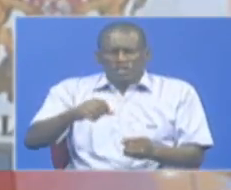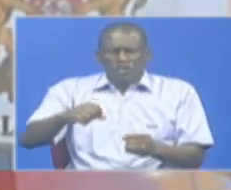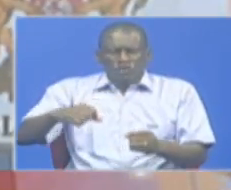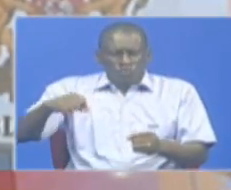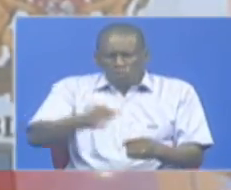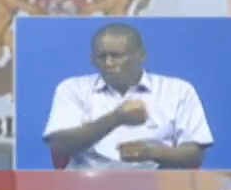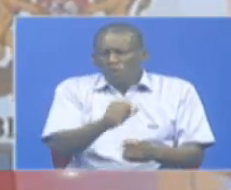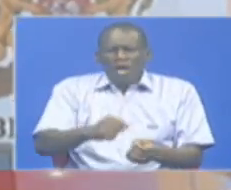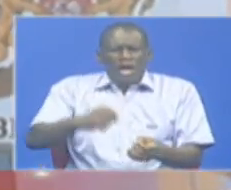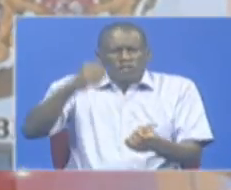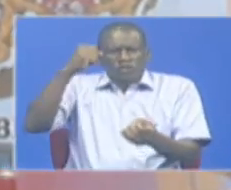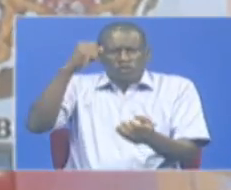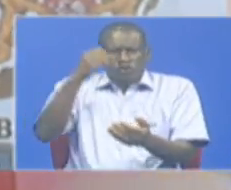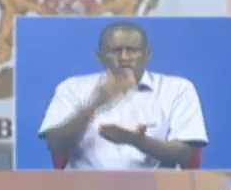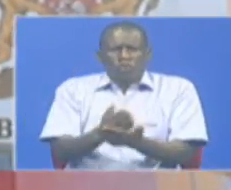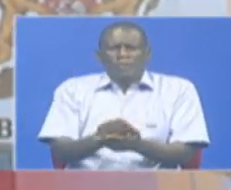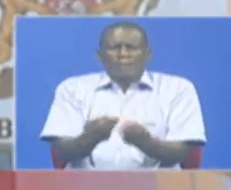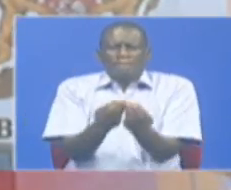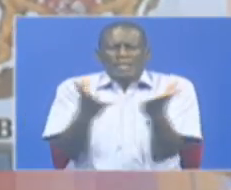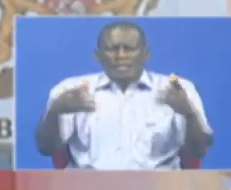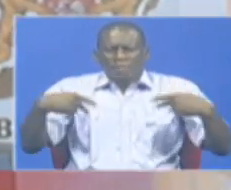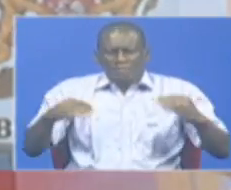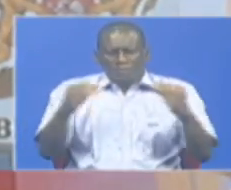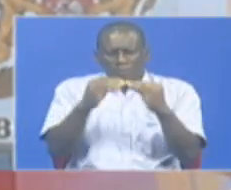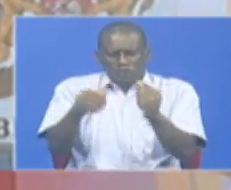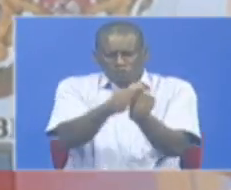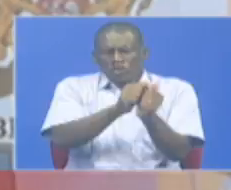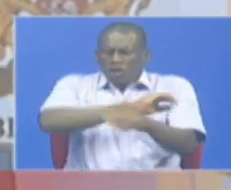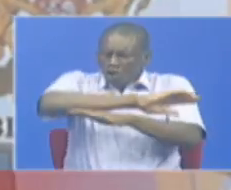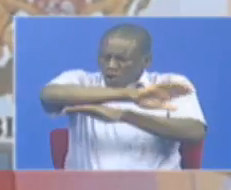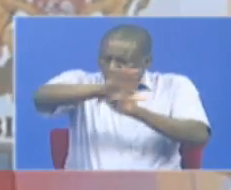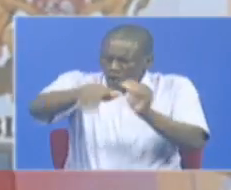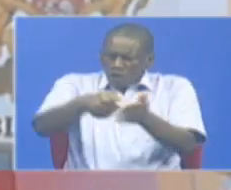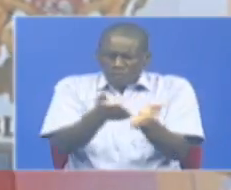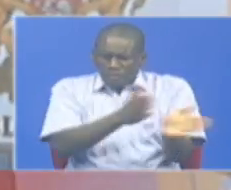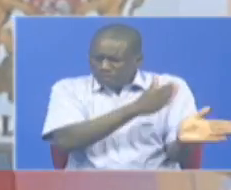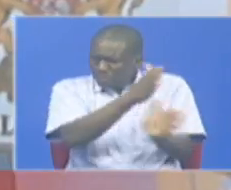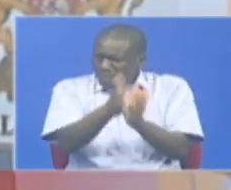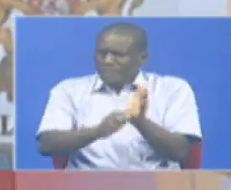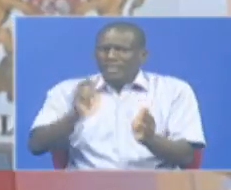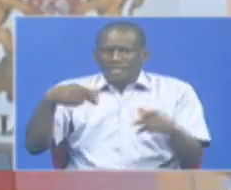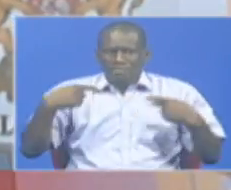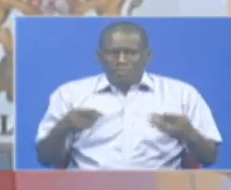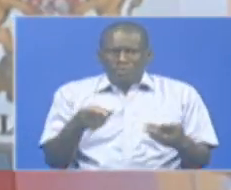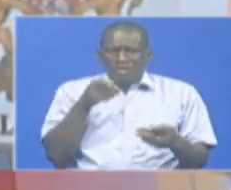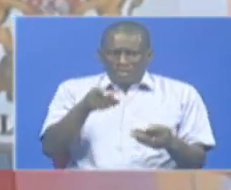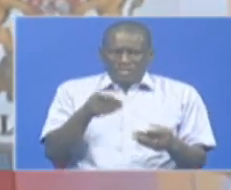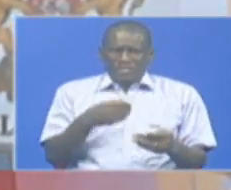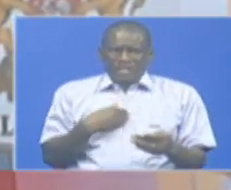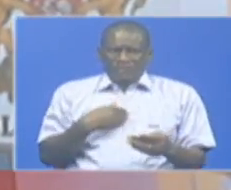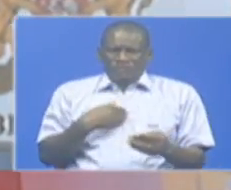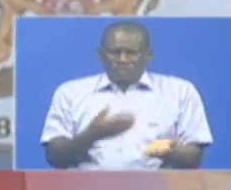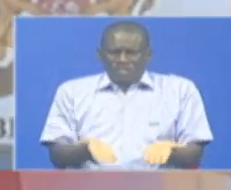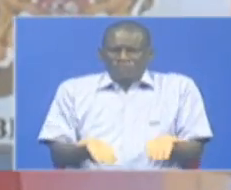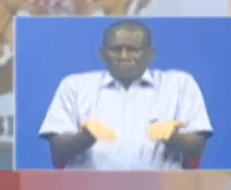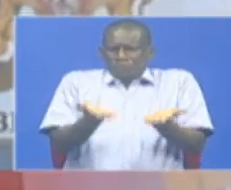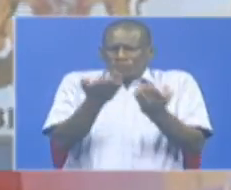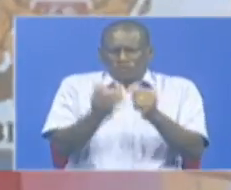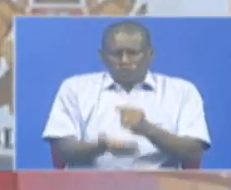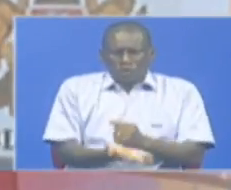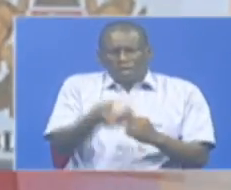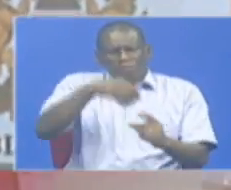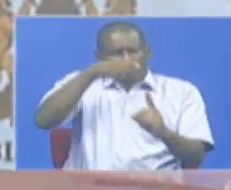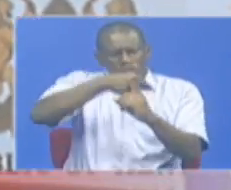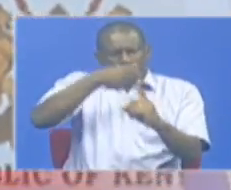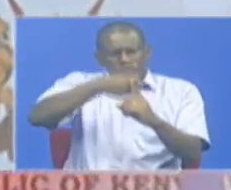mass gatherings, amongst others. And all these interventions, my fellow Kenyans, have grown a great mile in helping us fight against